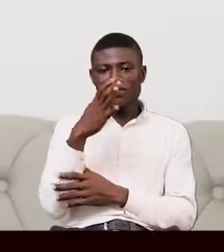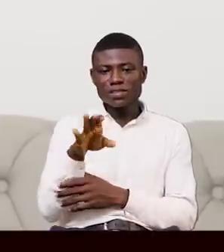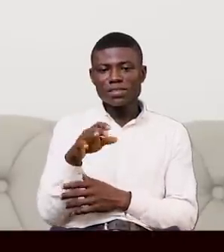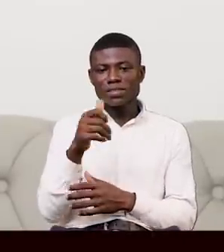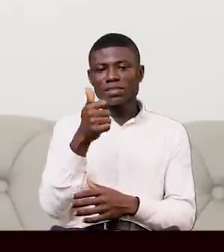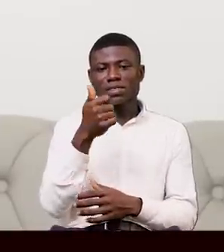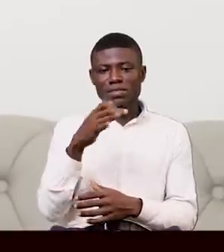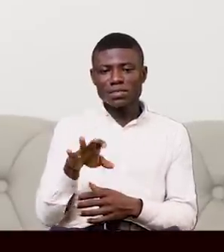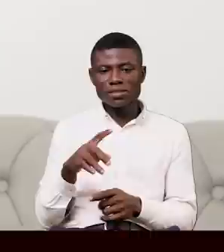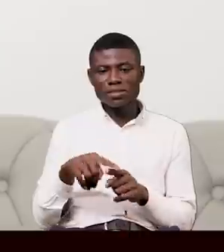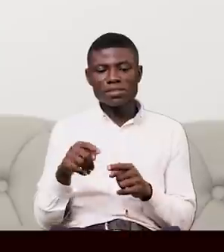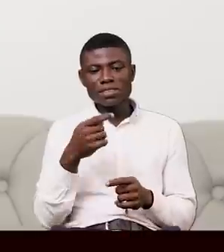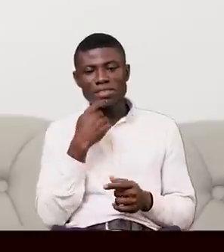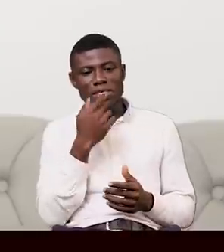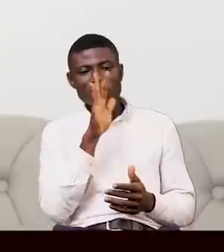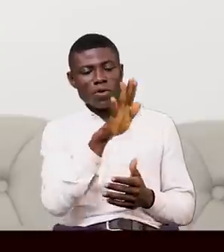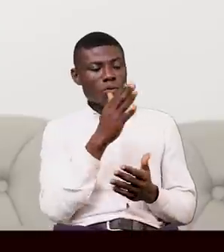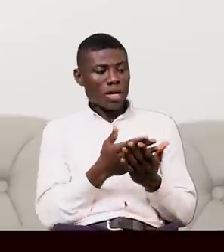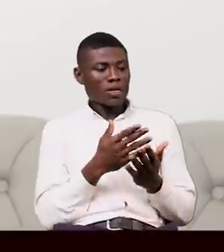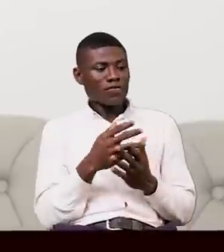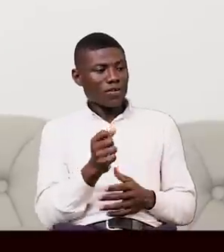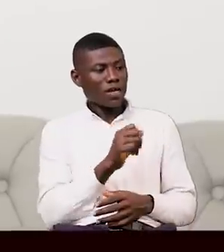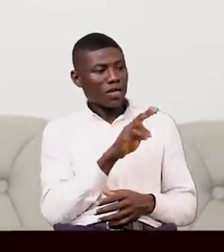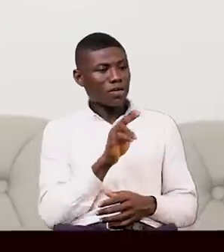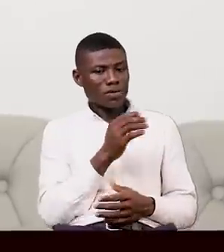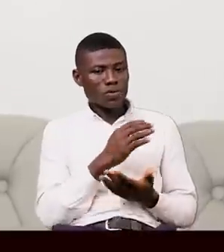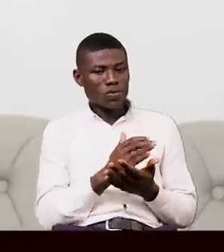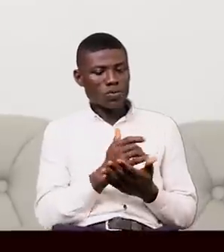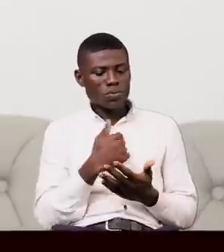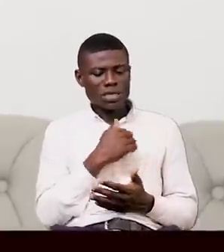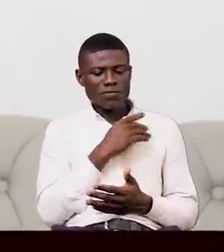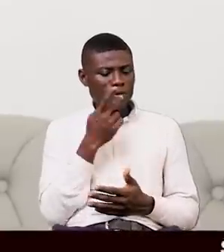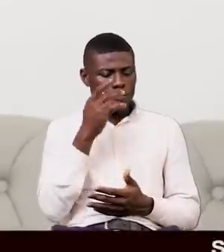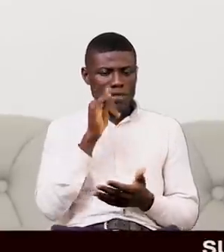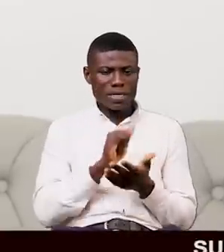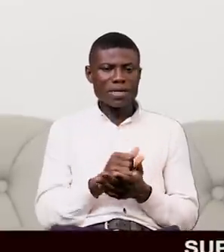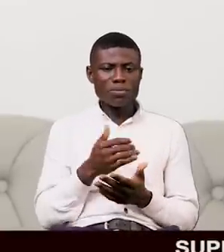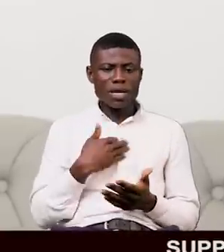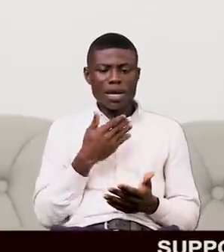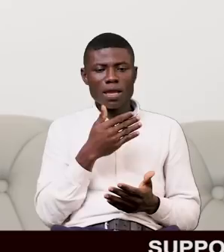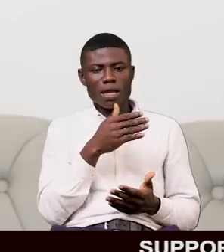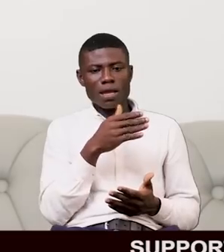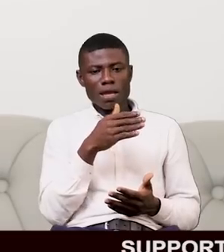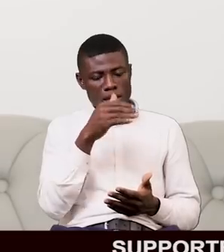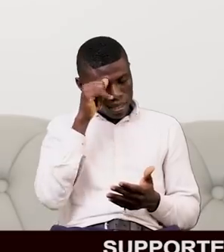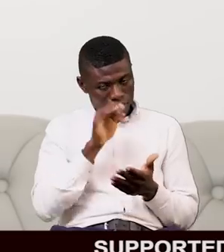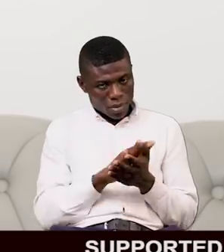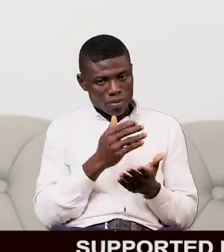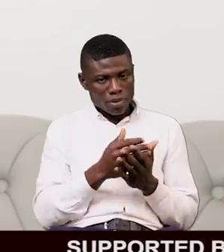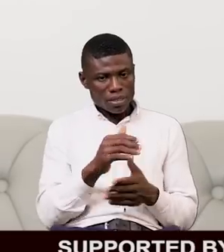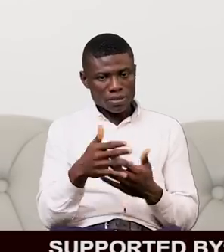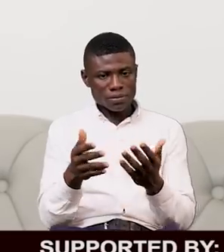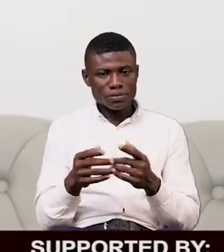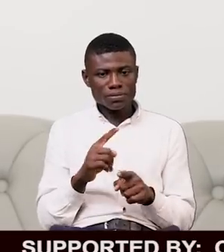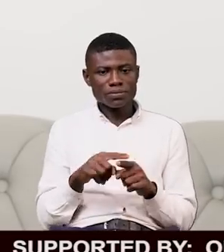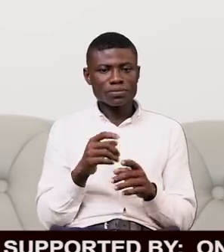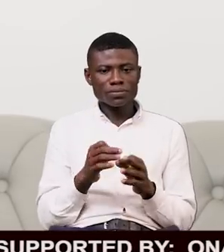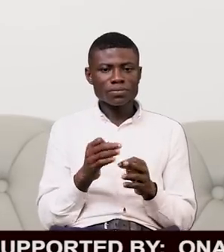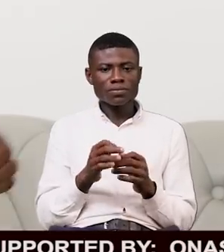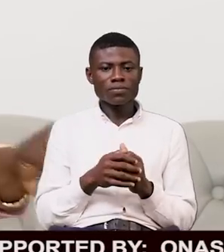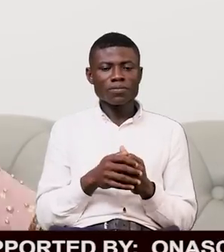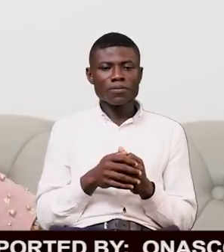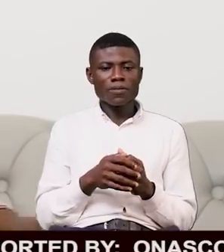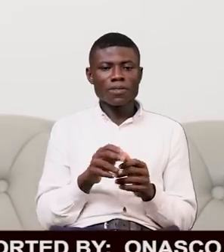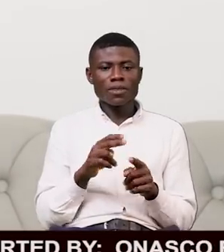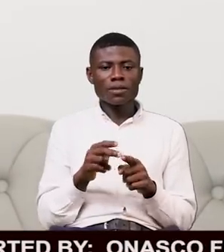ya to so ekuya wo chop money ni wo na dahara befa mi hu bi da me de ne se nyame ya adoma wo